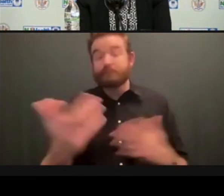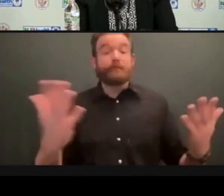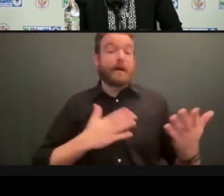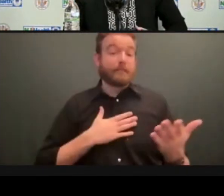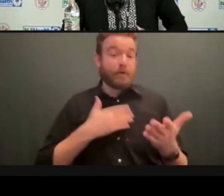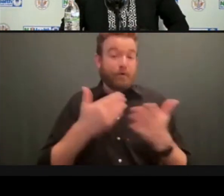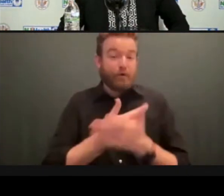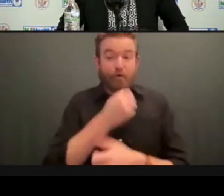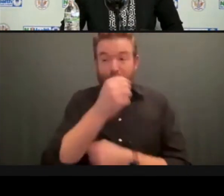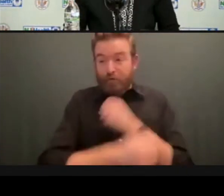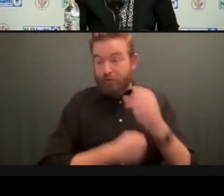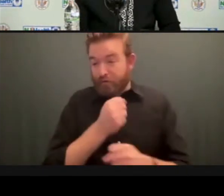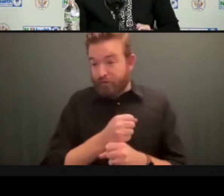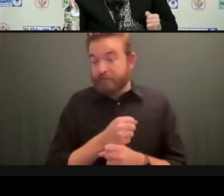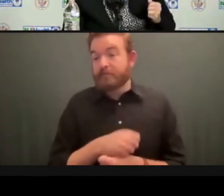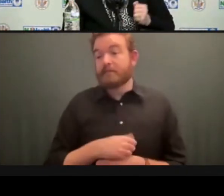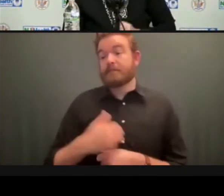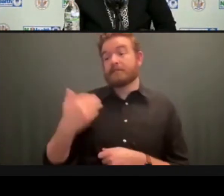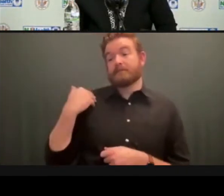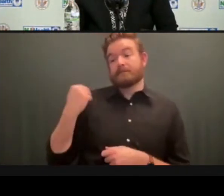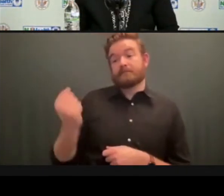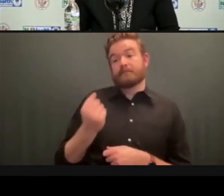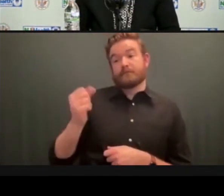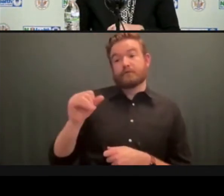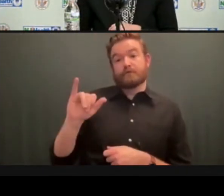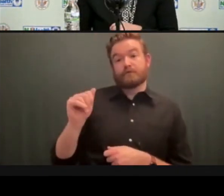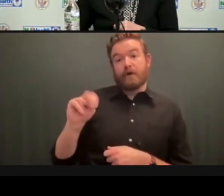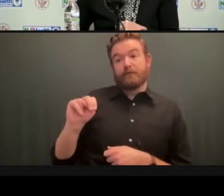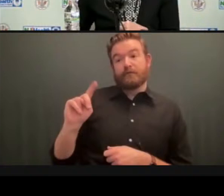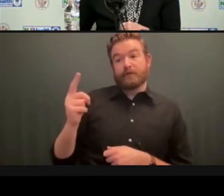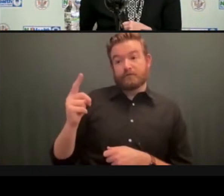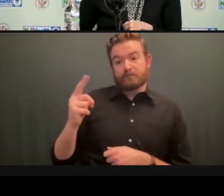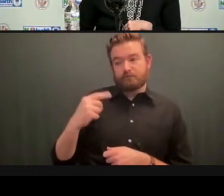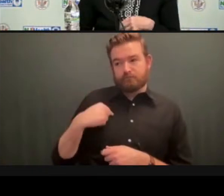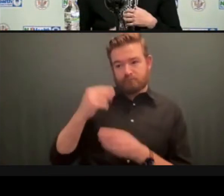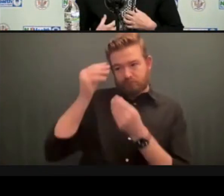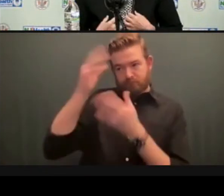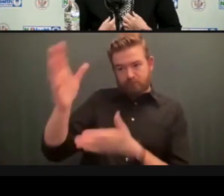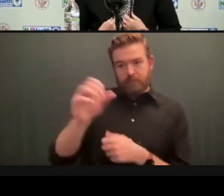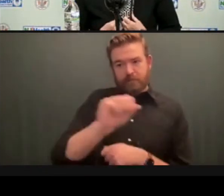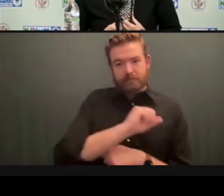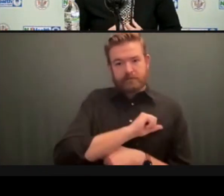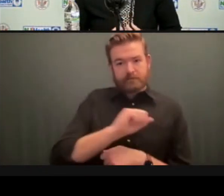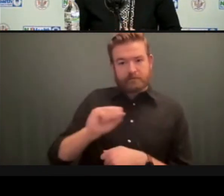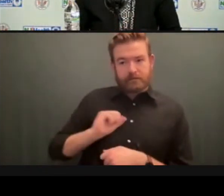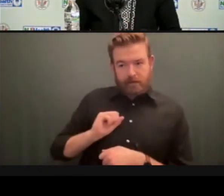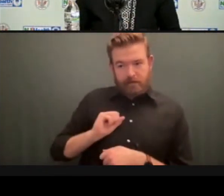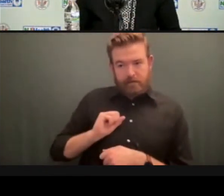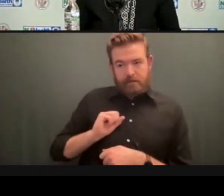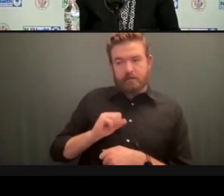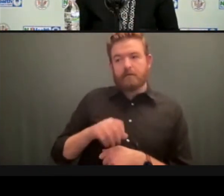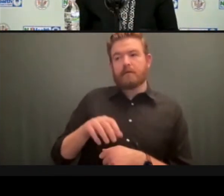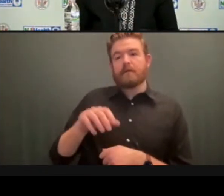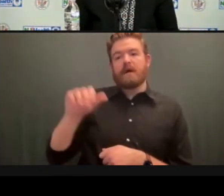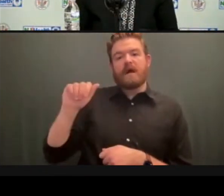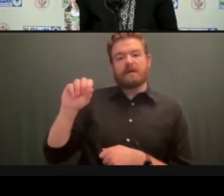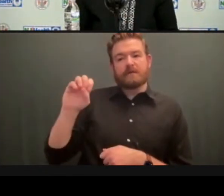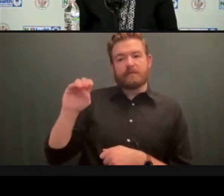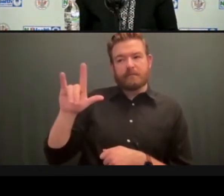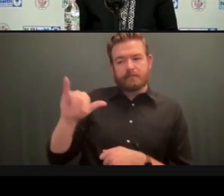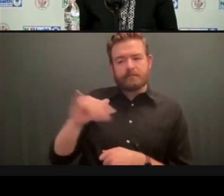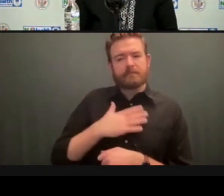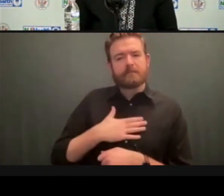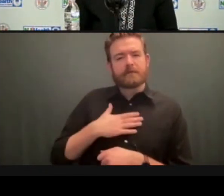formally notified leadership in the Senate and Assembly, respectively, to extend for an additional 90 days our